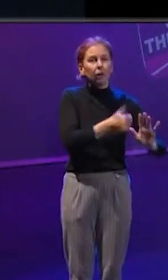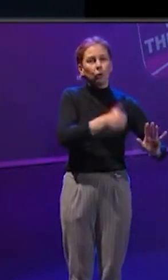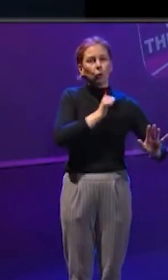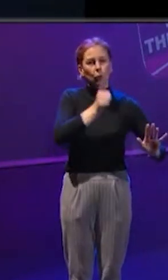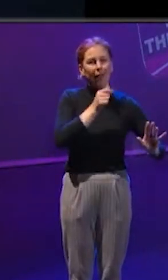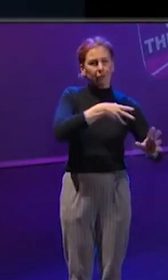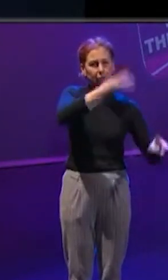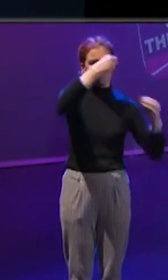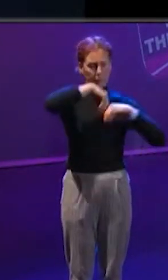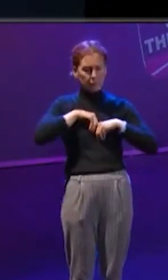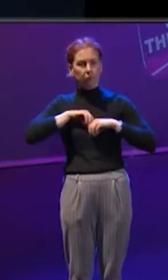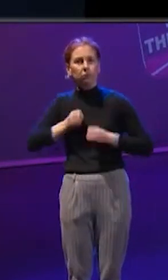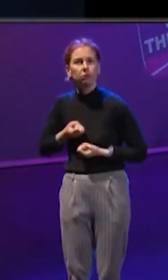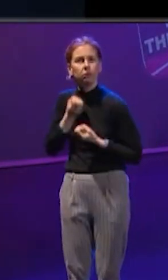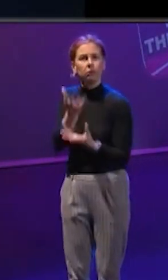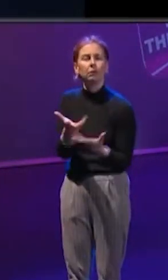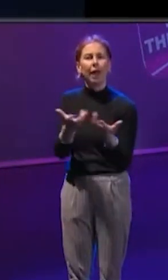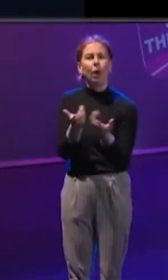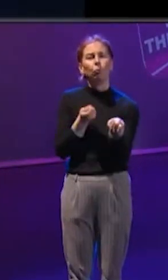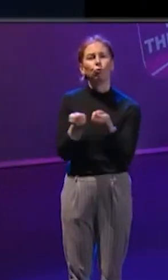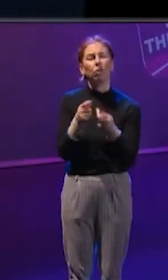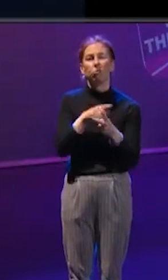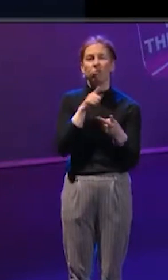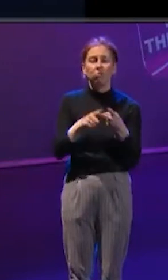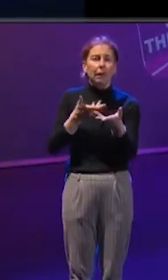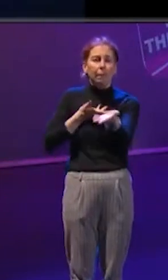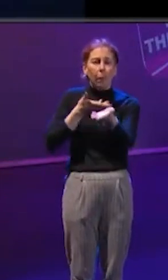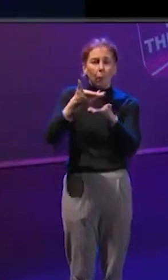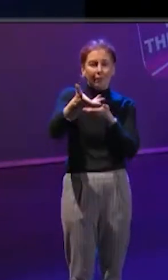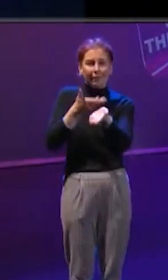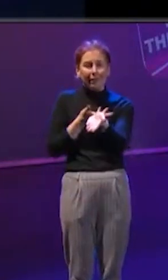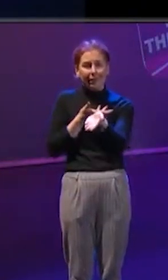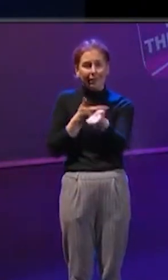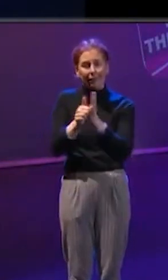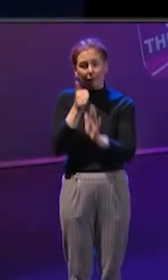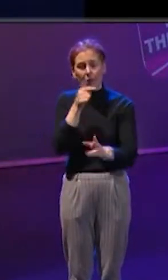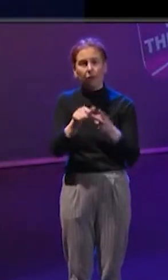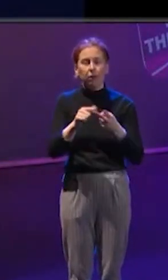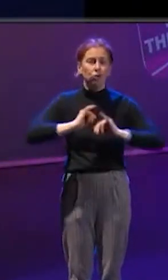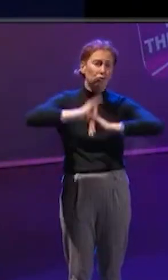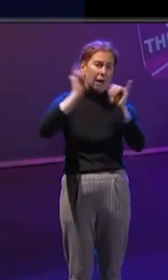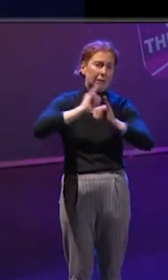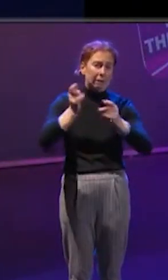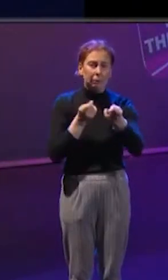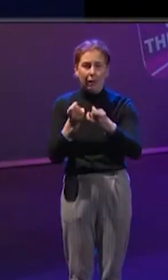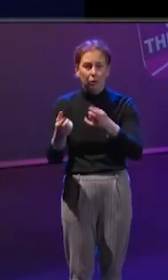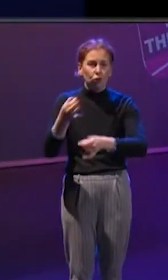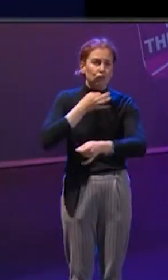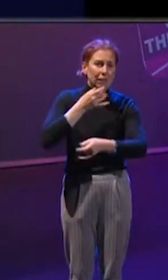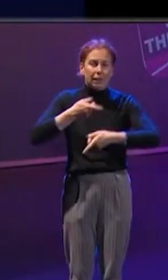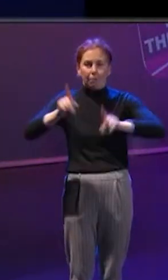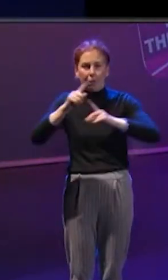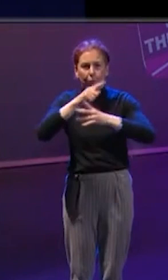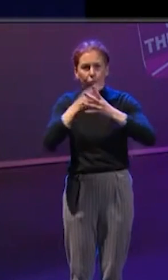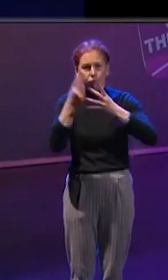all those other skills, those people management skills, those diplomacy skills, the crisis management, the risk, all of those other things that I think